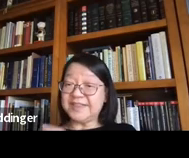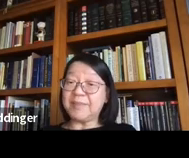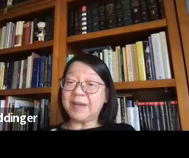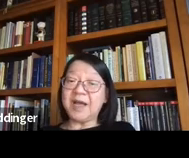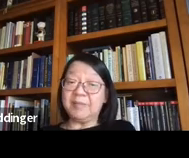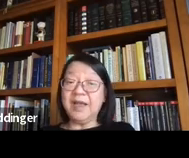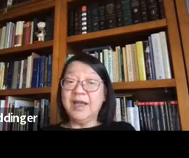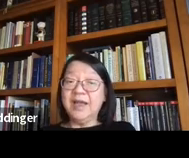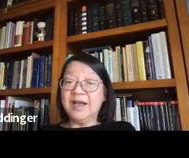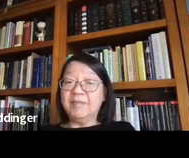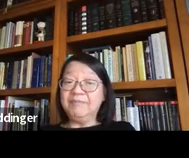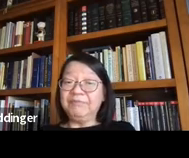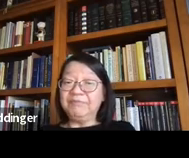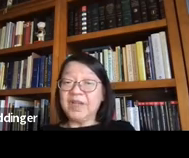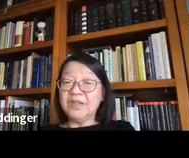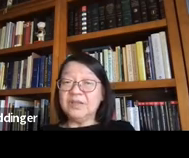different things that pop up,